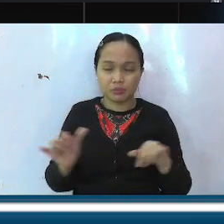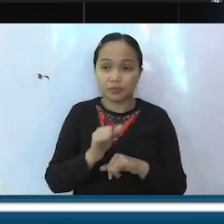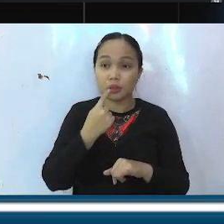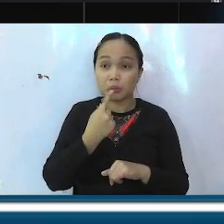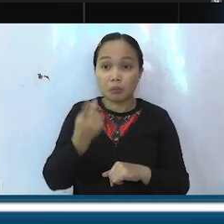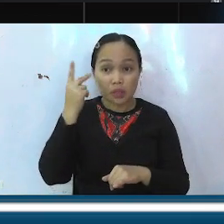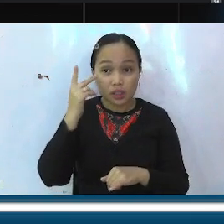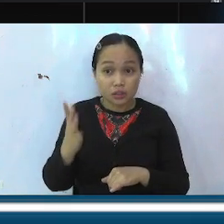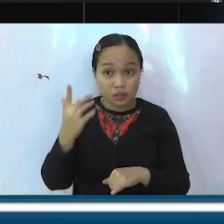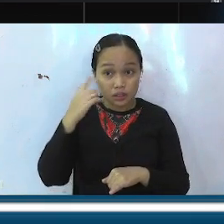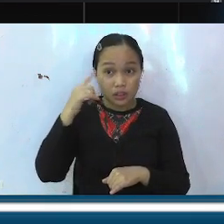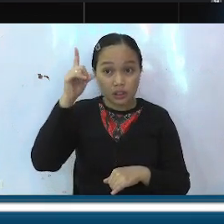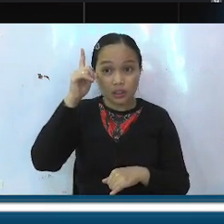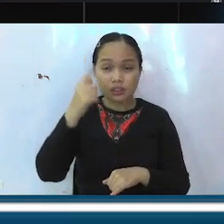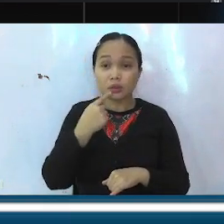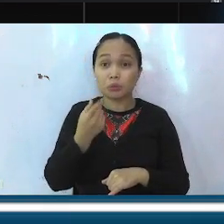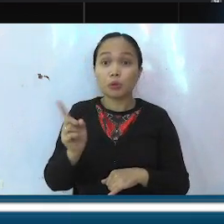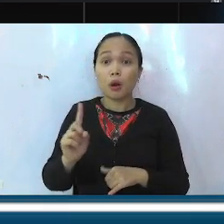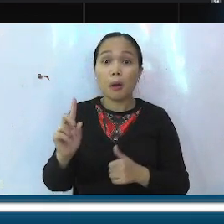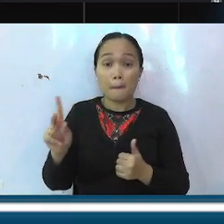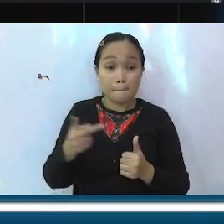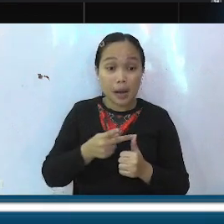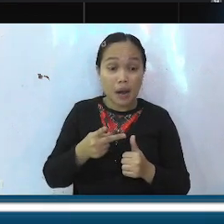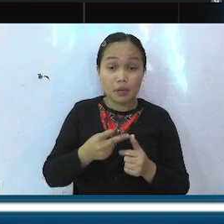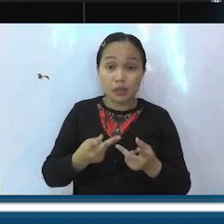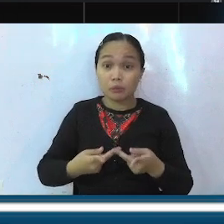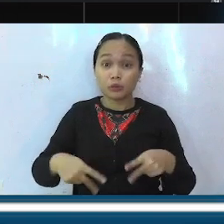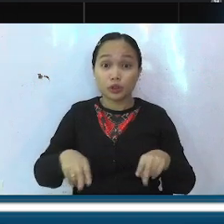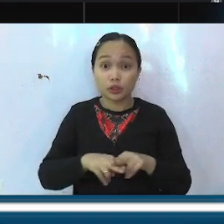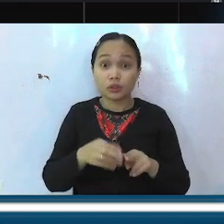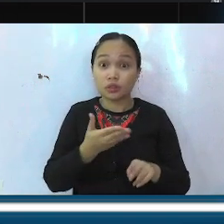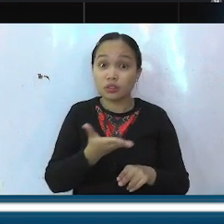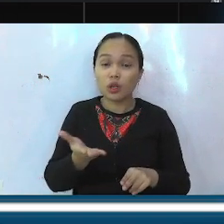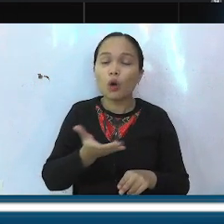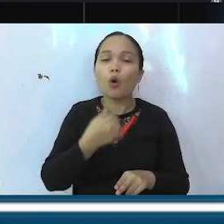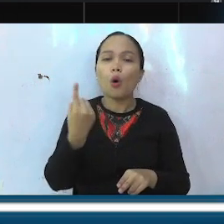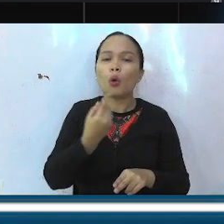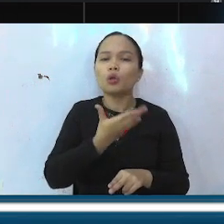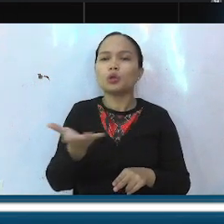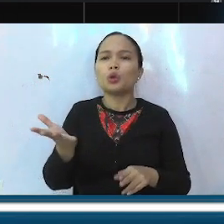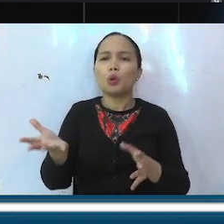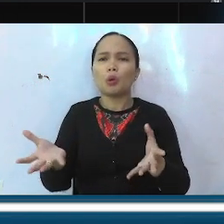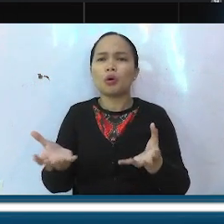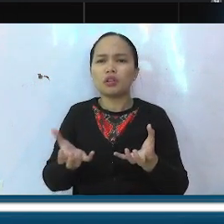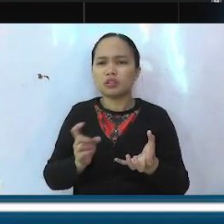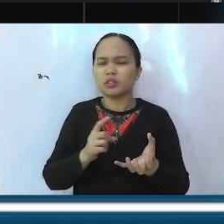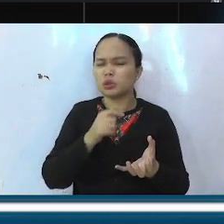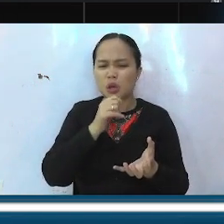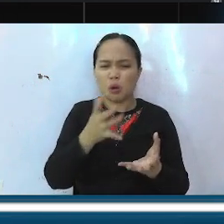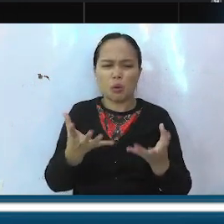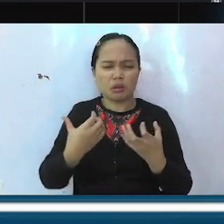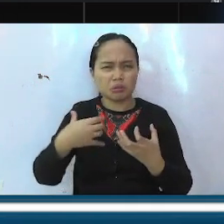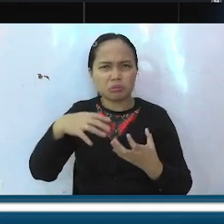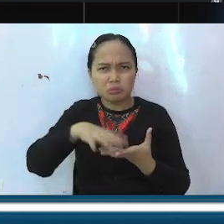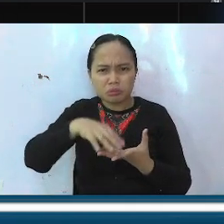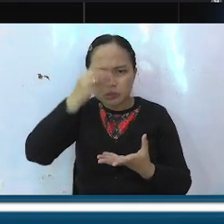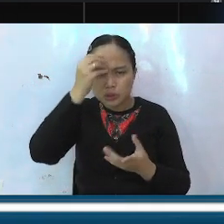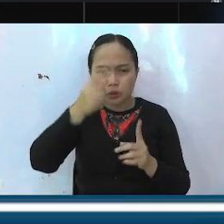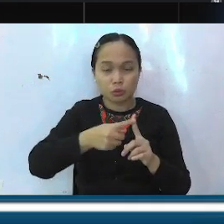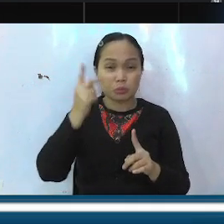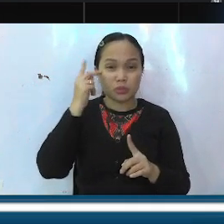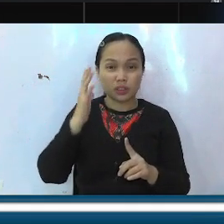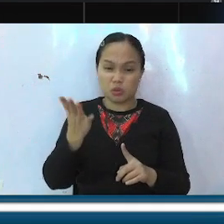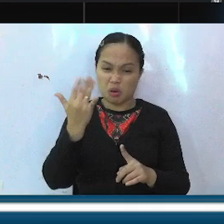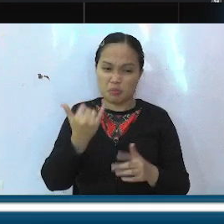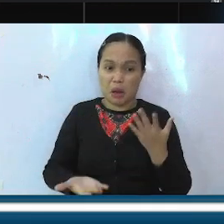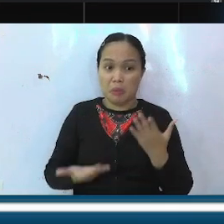Gil just said, the primary position you're not in. You're in the secondary position. You don't want to hear what your pastor has to say because it may go against what